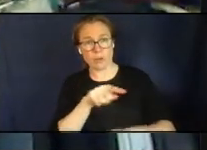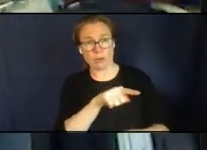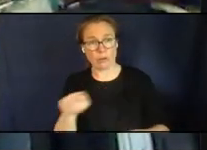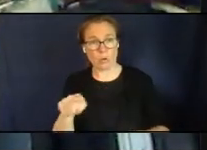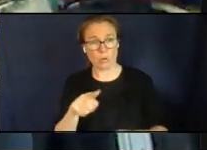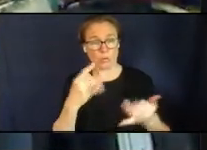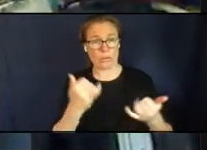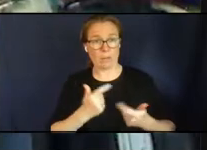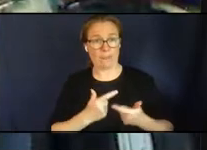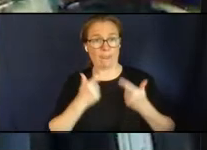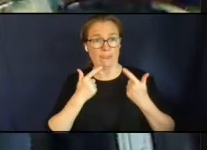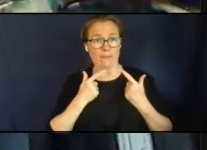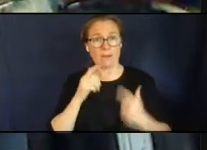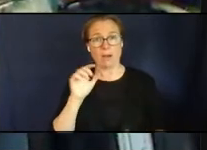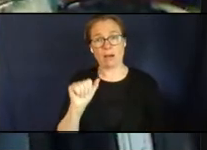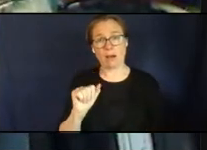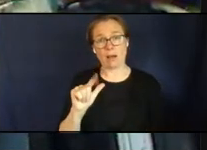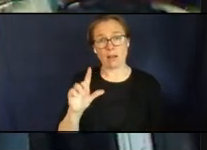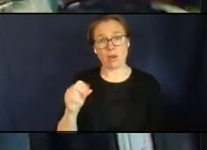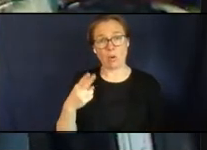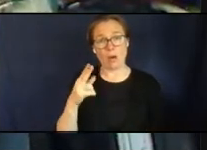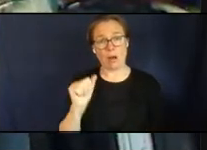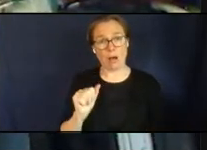low autonomy, low wage environment,